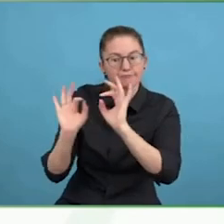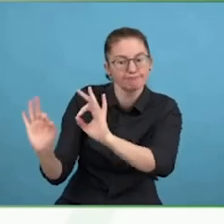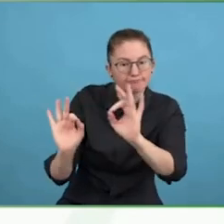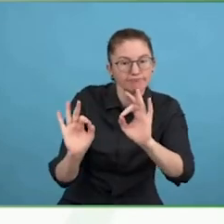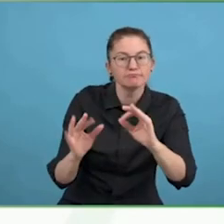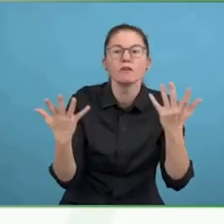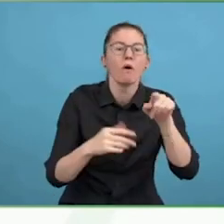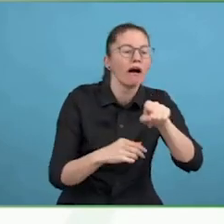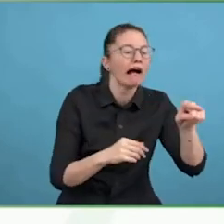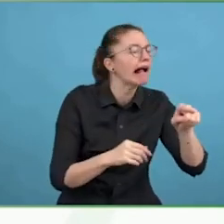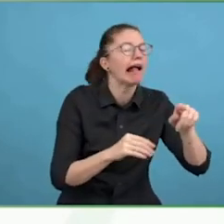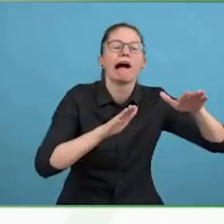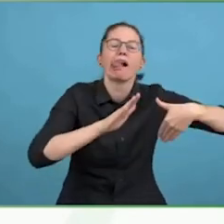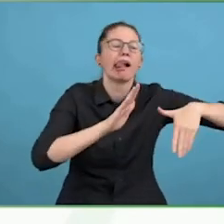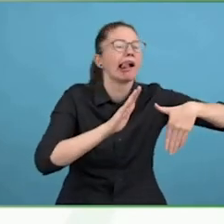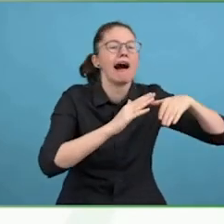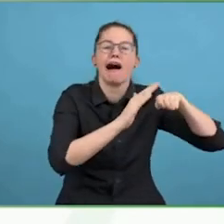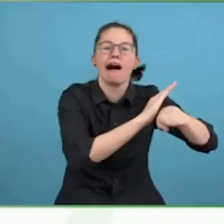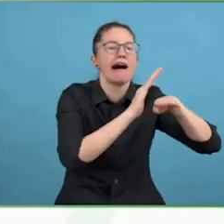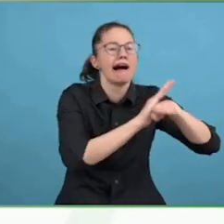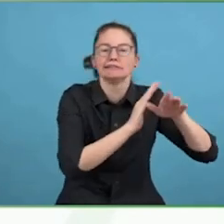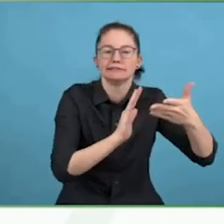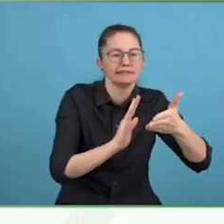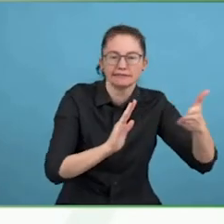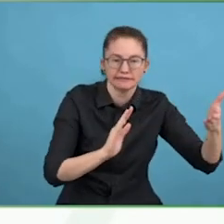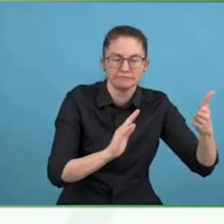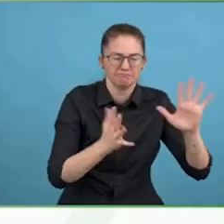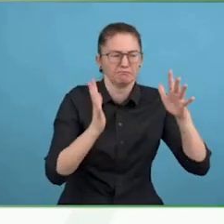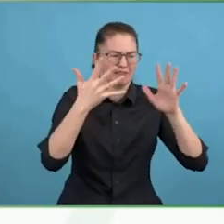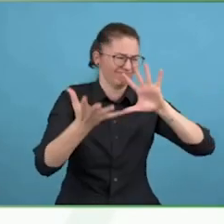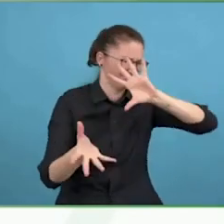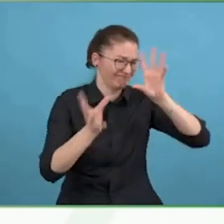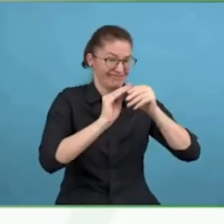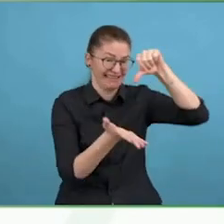cities now it has happened to have